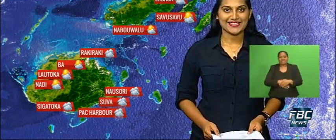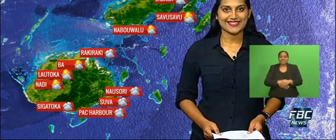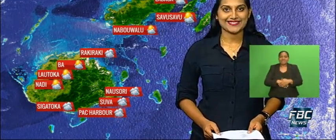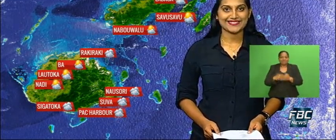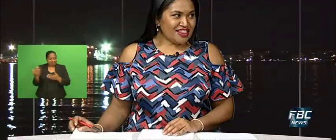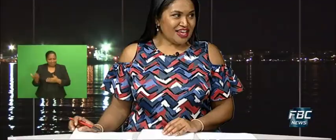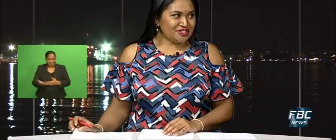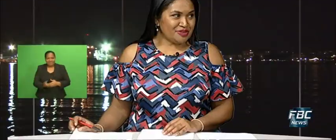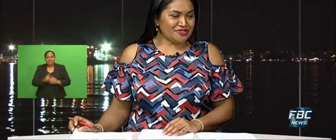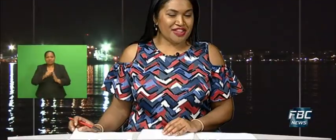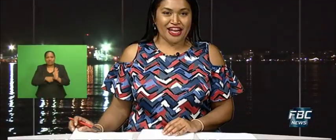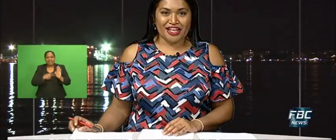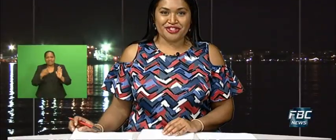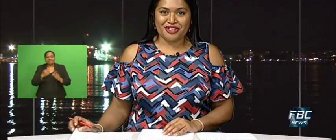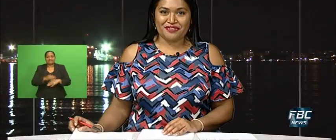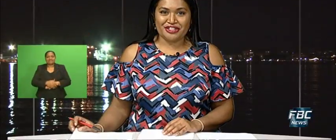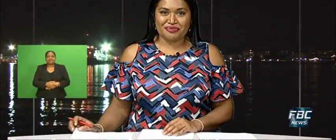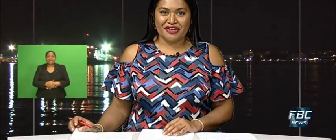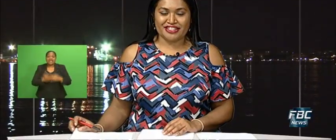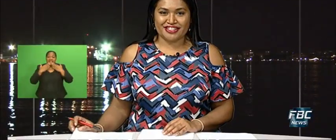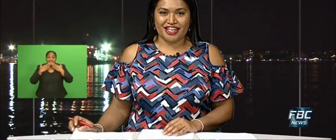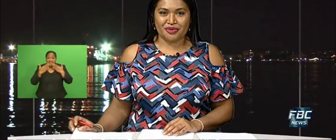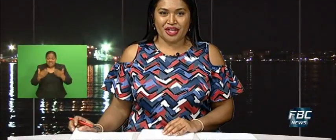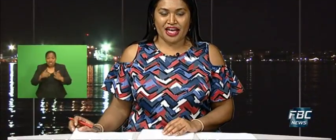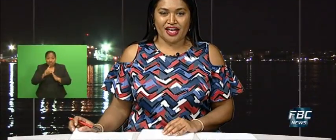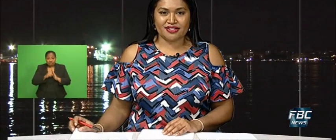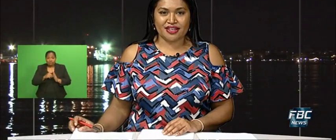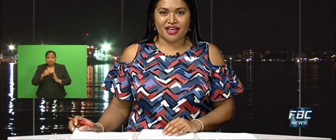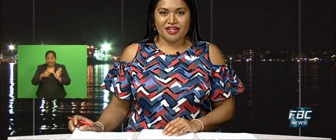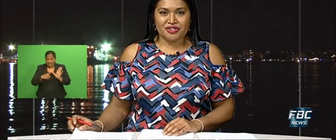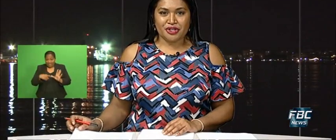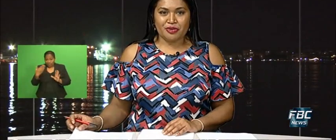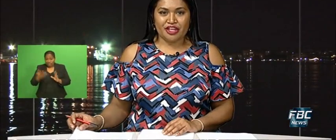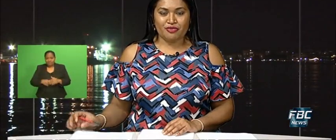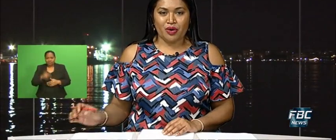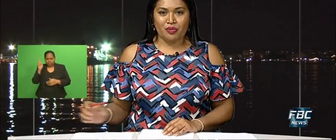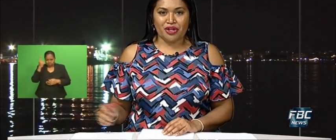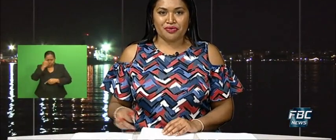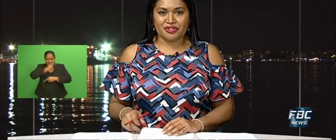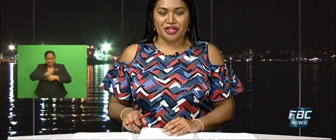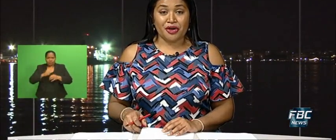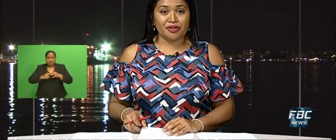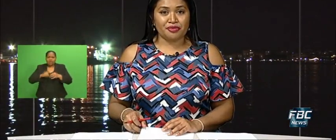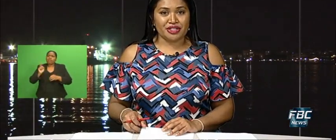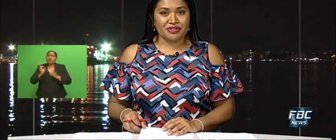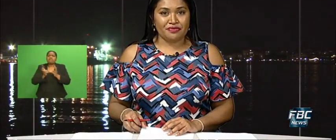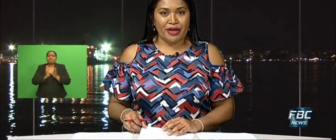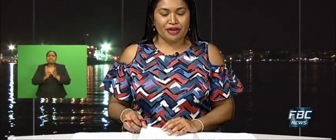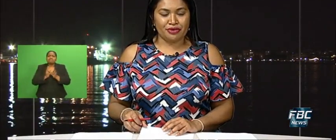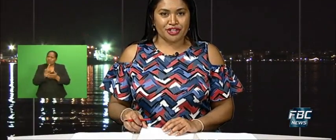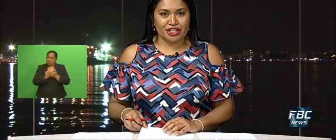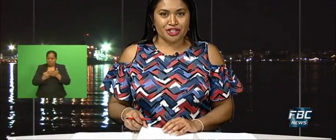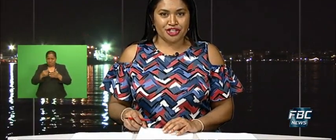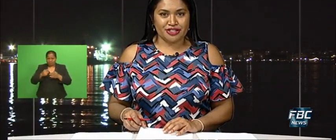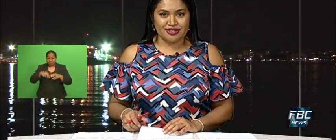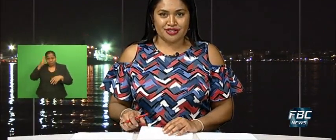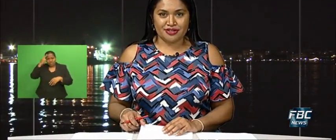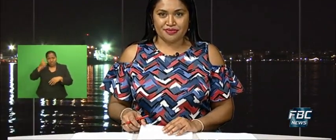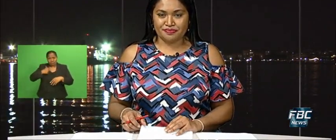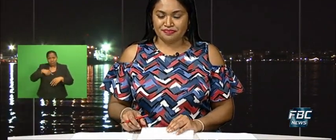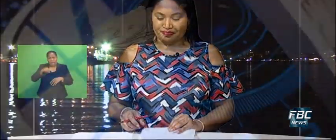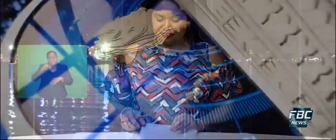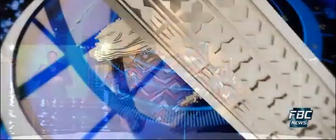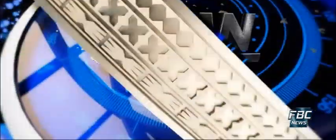to Jackie. Thanks so much for that, Angie. In Fiji Pulse tonight, we ask, do you believe wet weather is the only reason for bad road